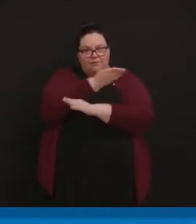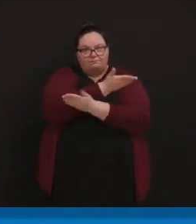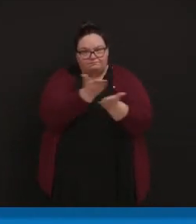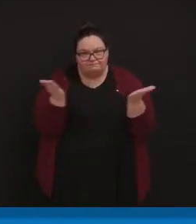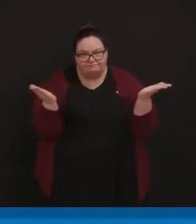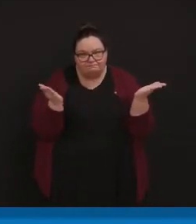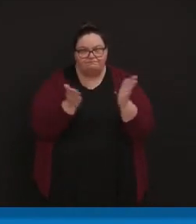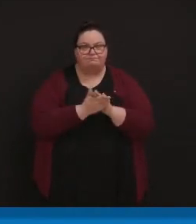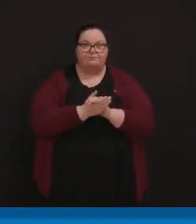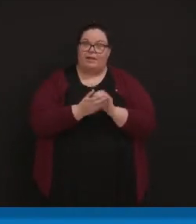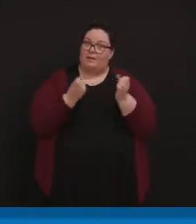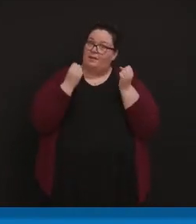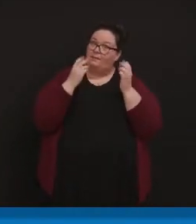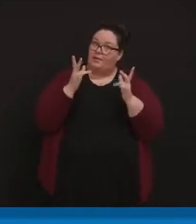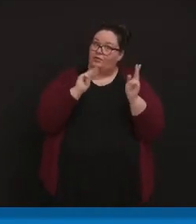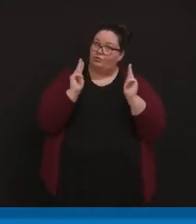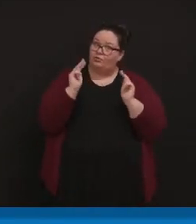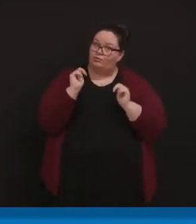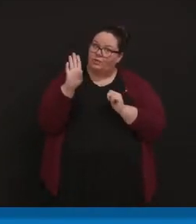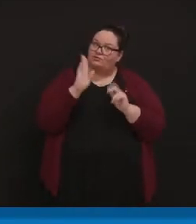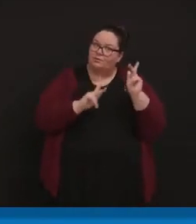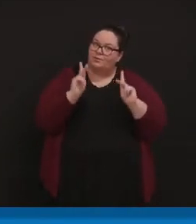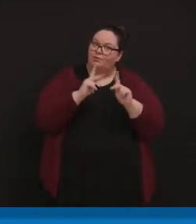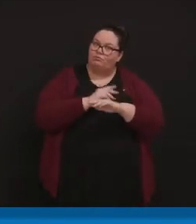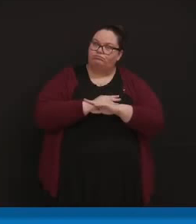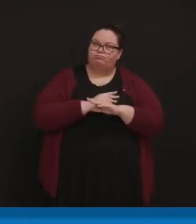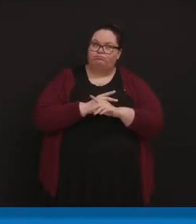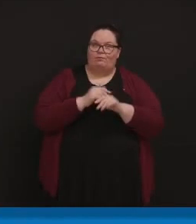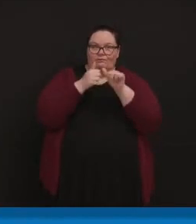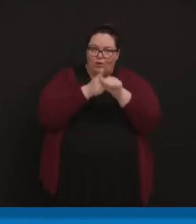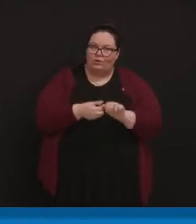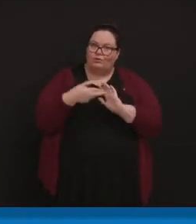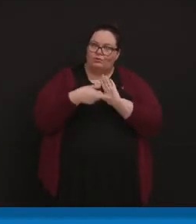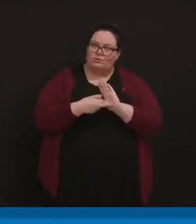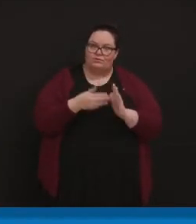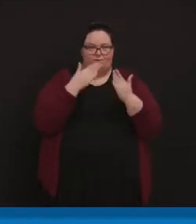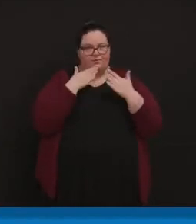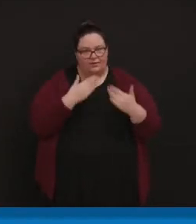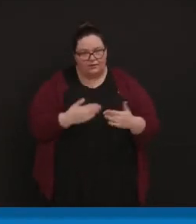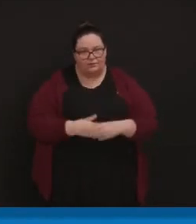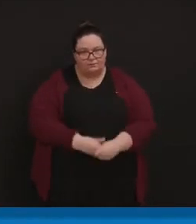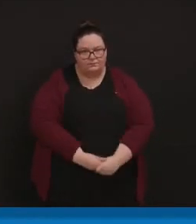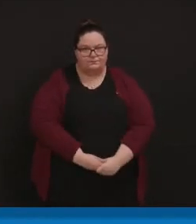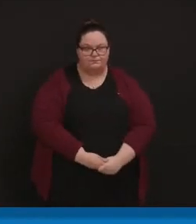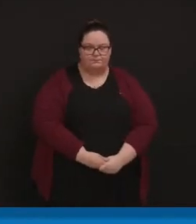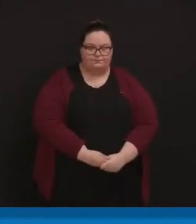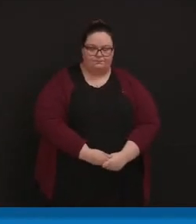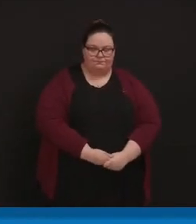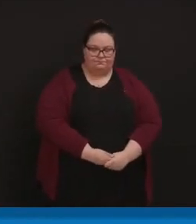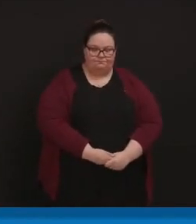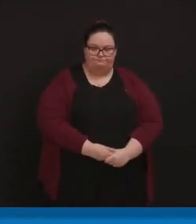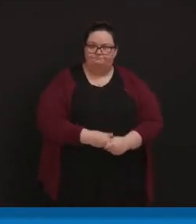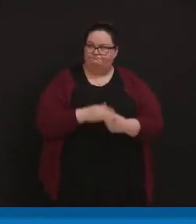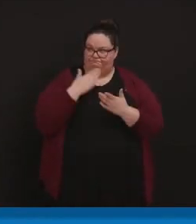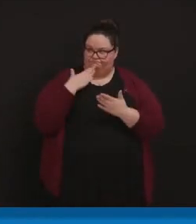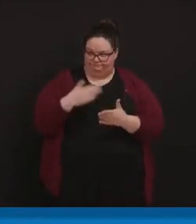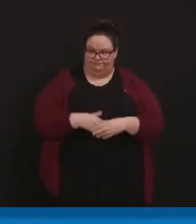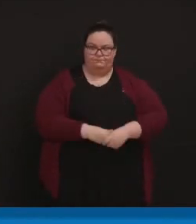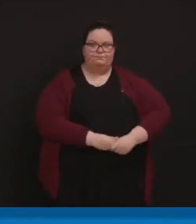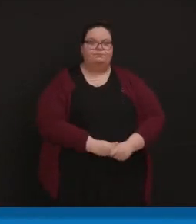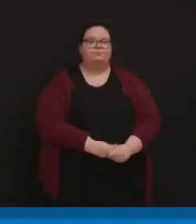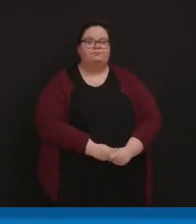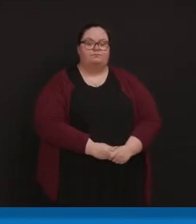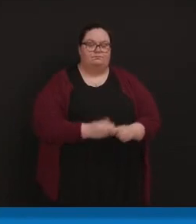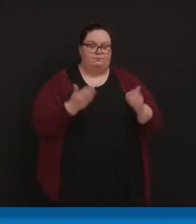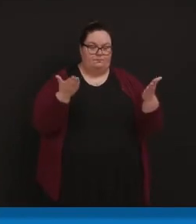right now, and a lot of New Brunswickers are doing the same. So I want to thank everybody for their hard work. Thank you, Doctor. Thank you, Mr. Brown.